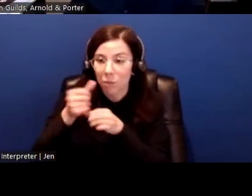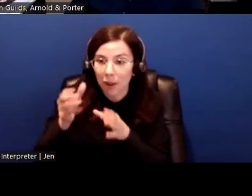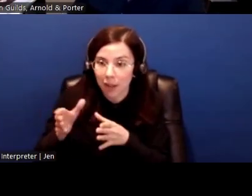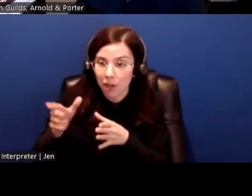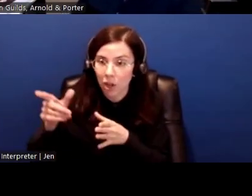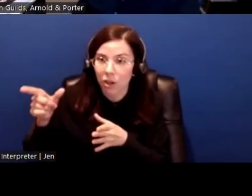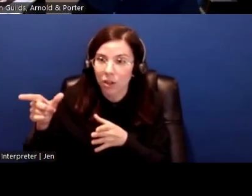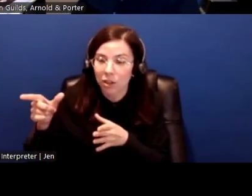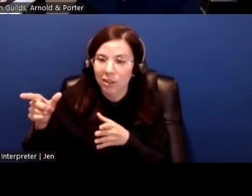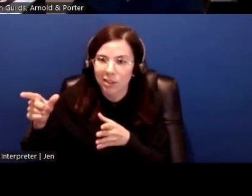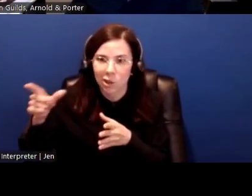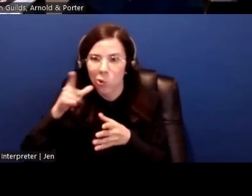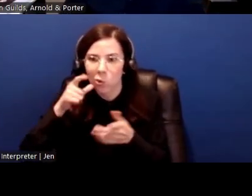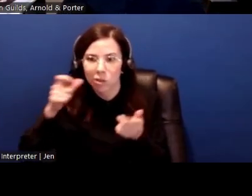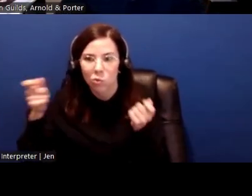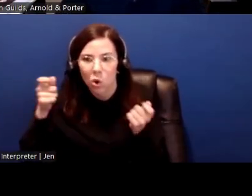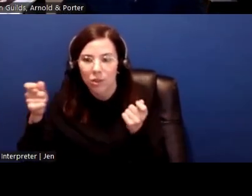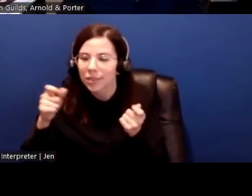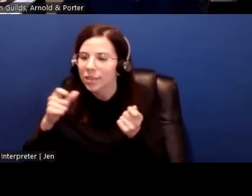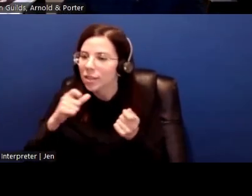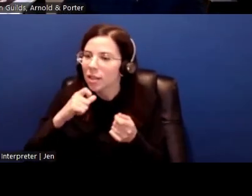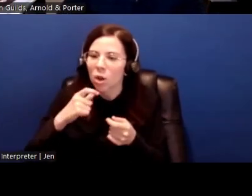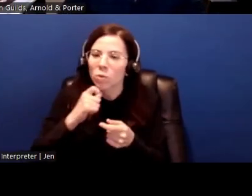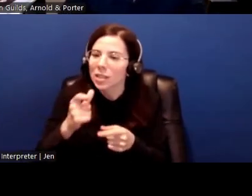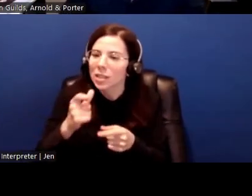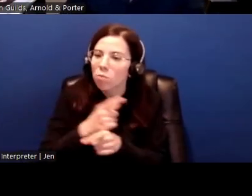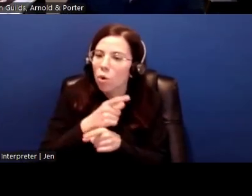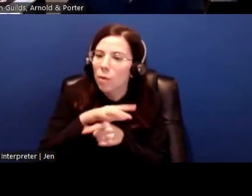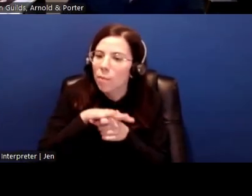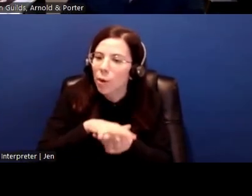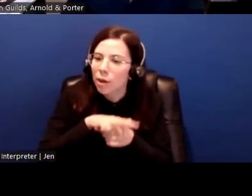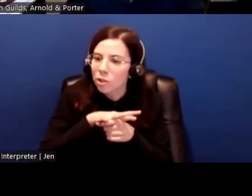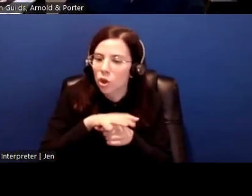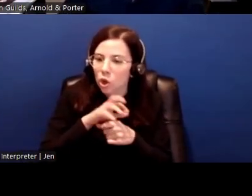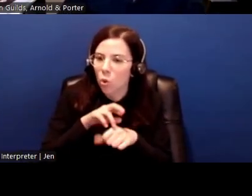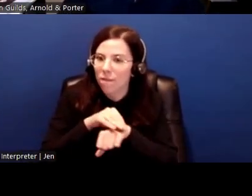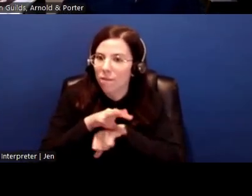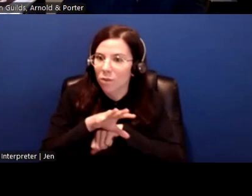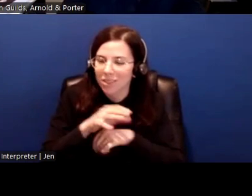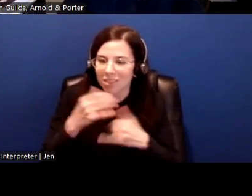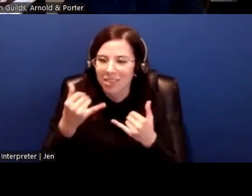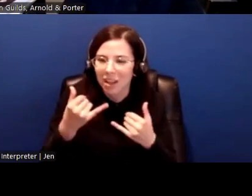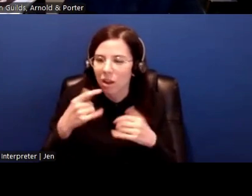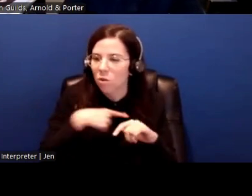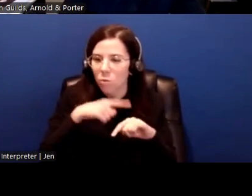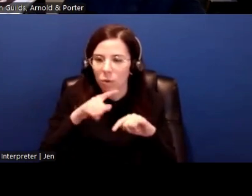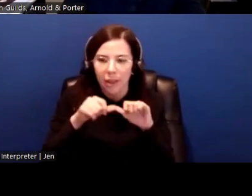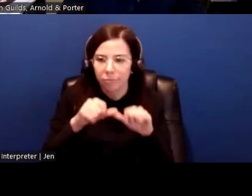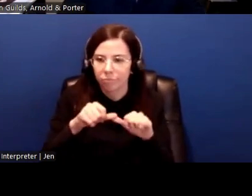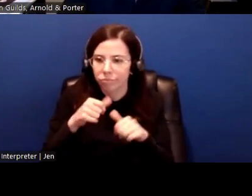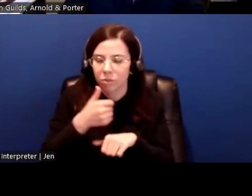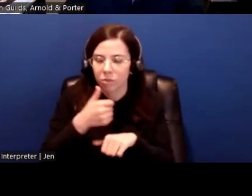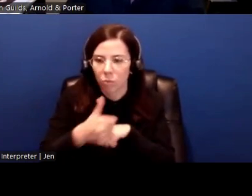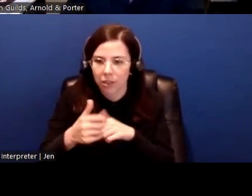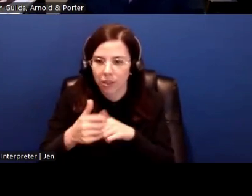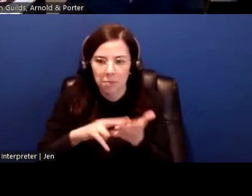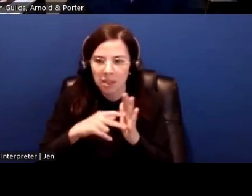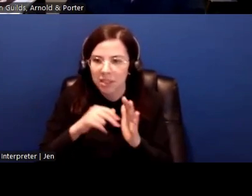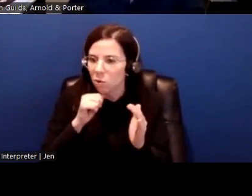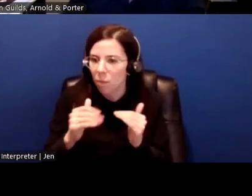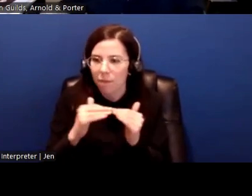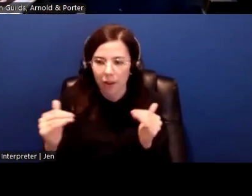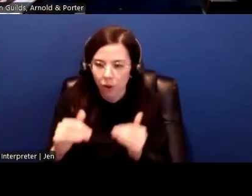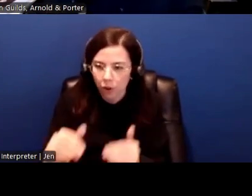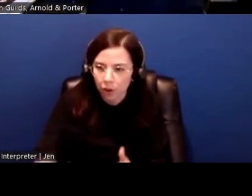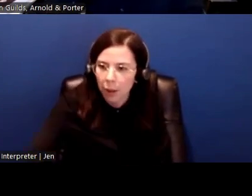in particular, was unduly pressured or influenced in a way that would make moving forward with a prosecution fundamentally unfair.